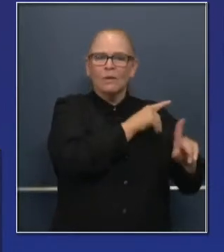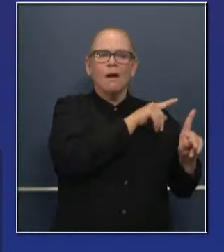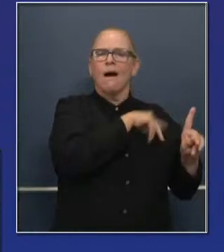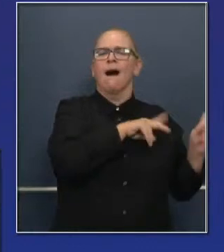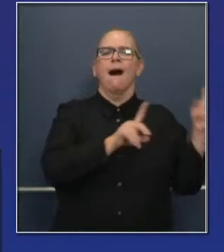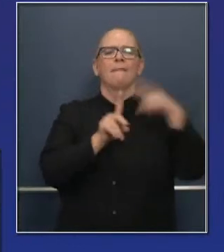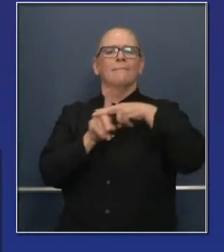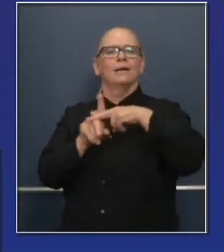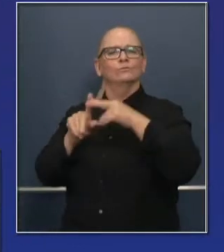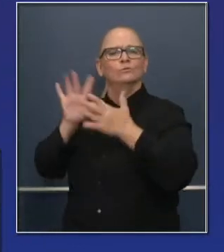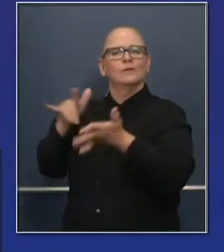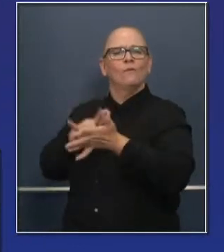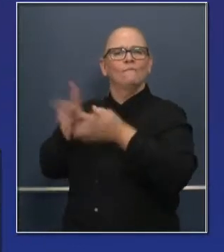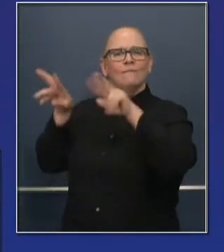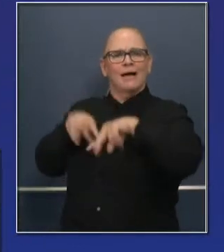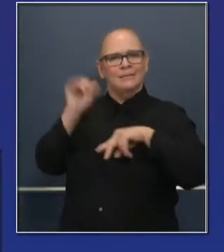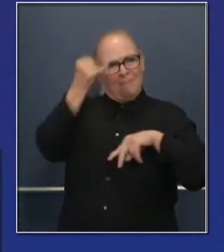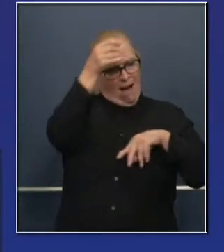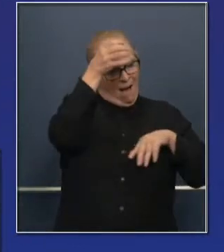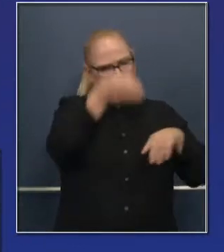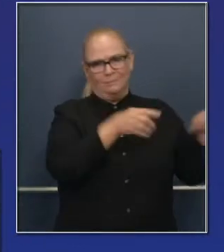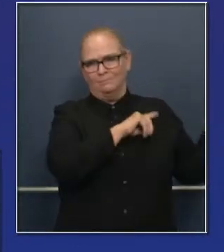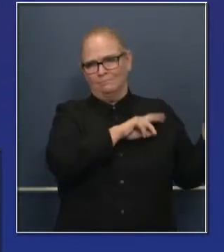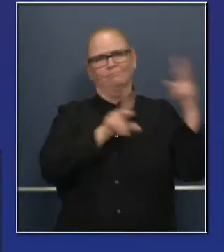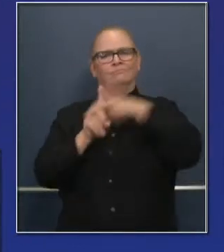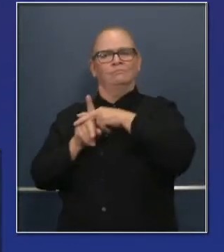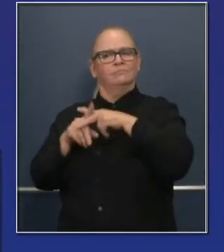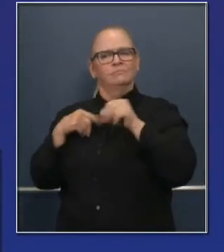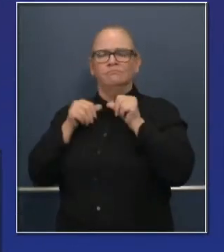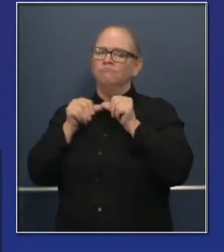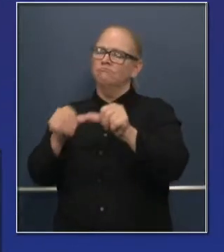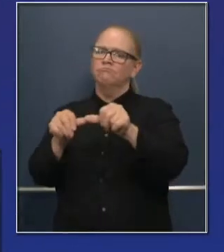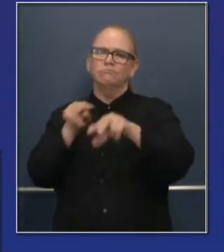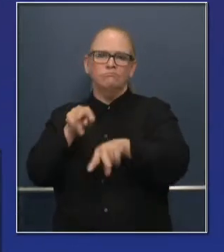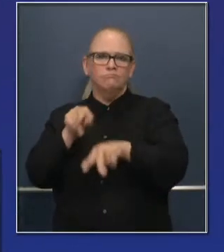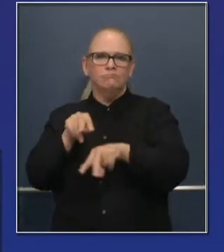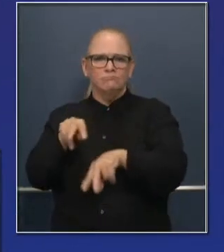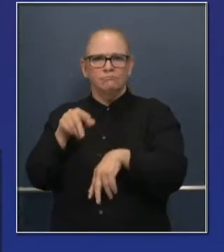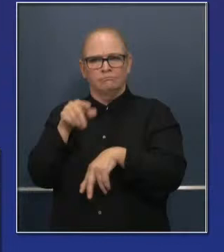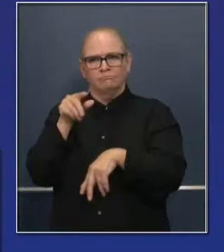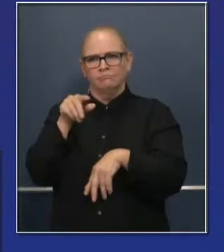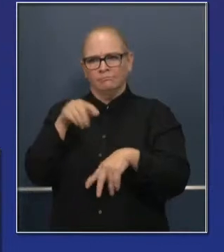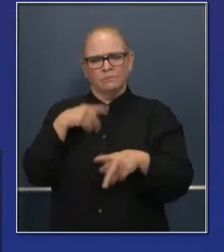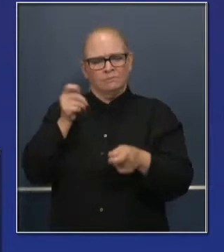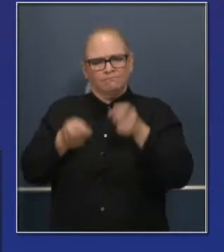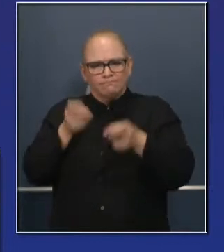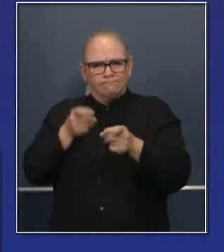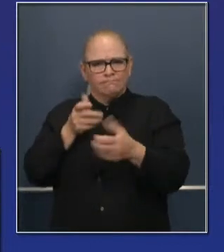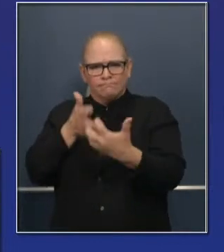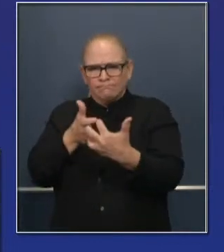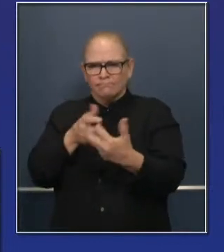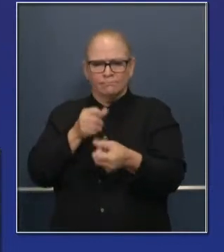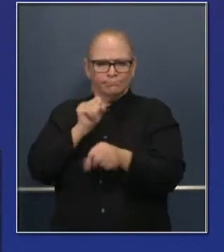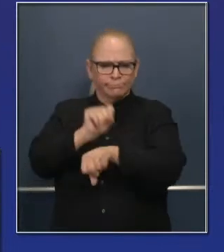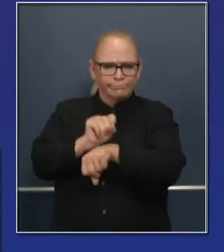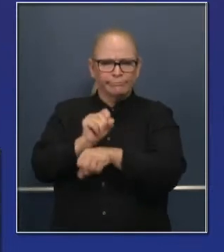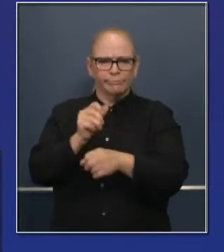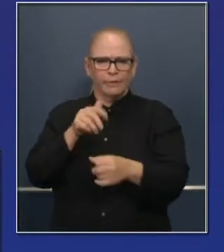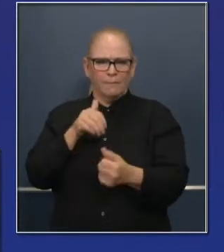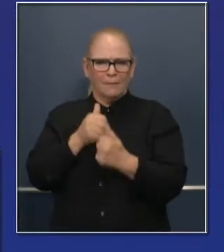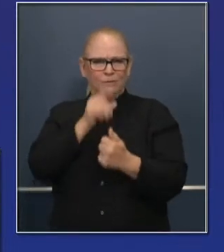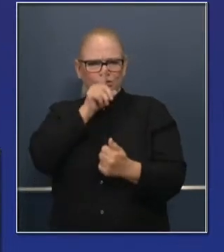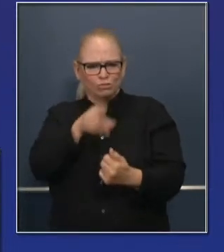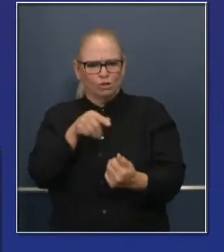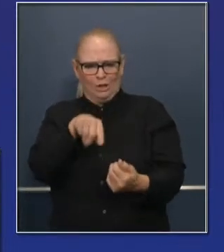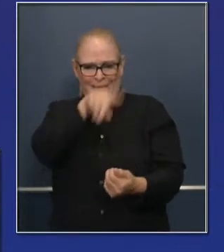the effort is ongoing. There's a constancy to our focus. There's not just a passing interest in these efforts. They're not